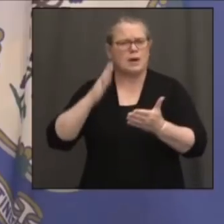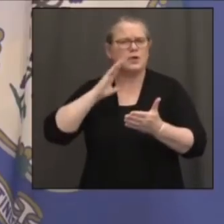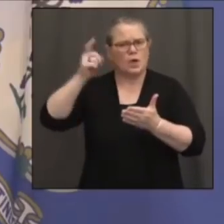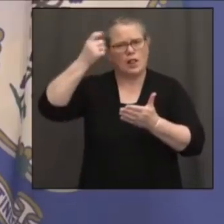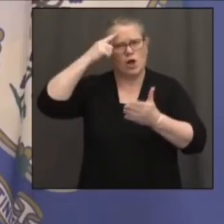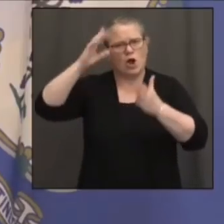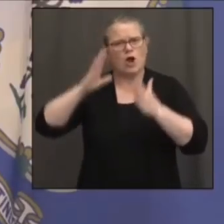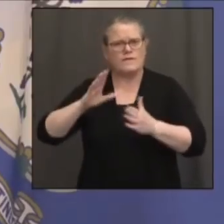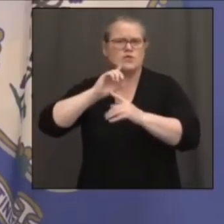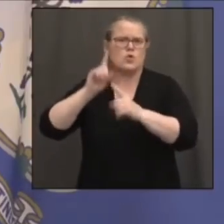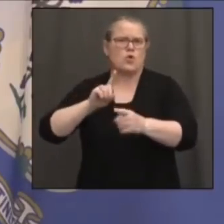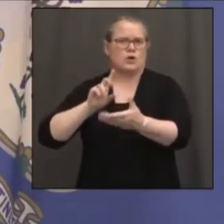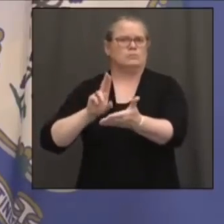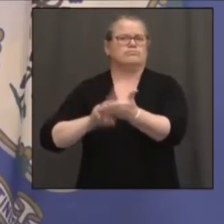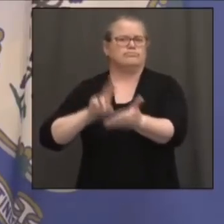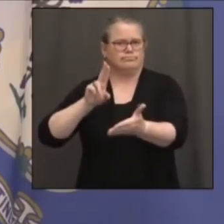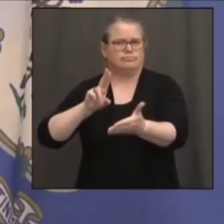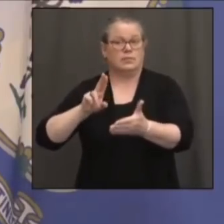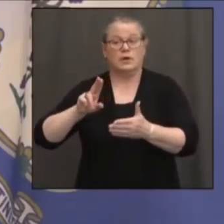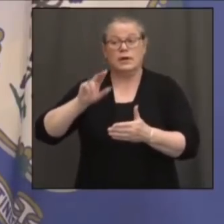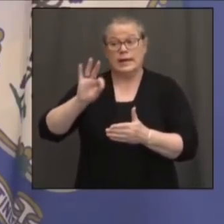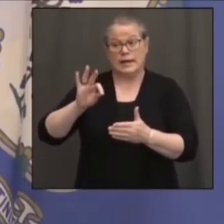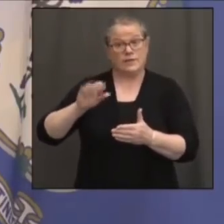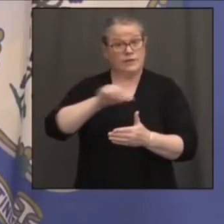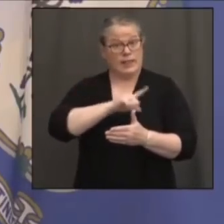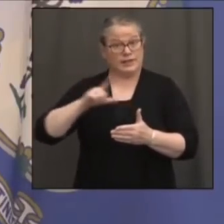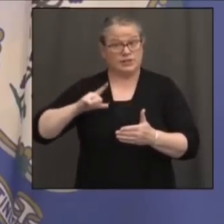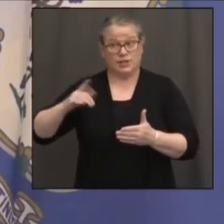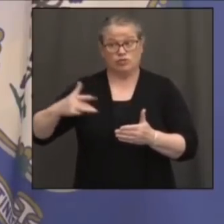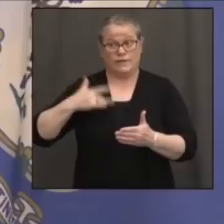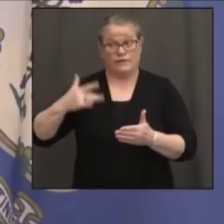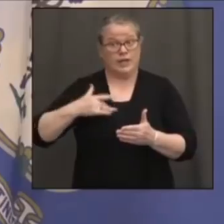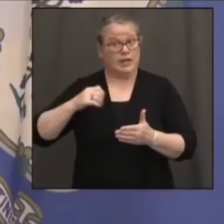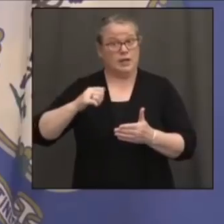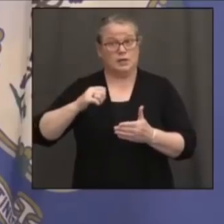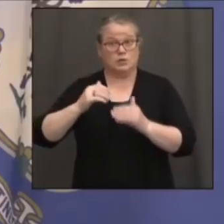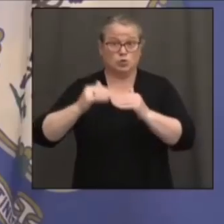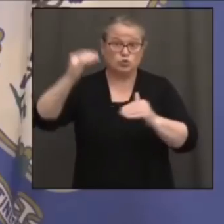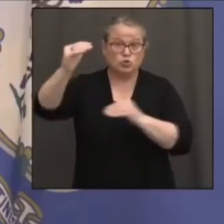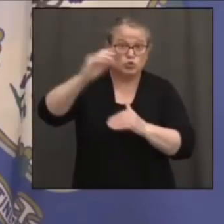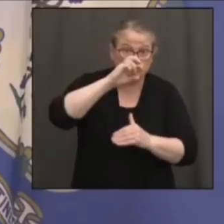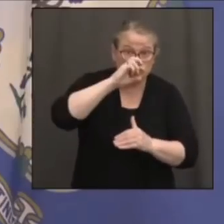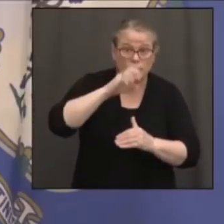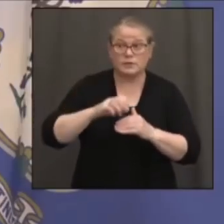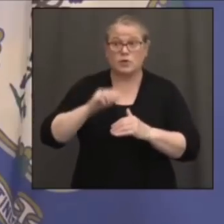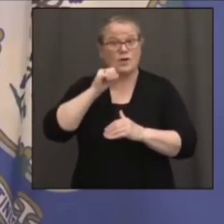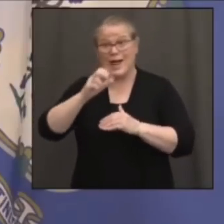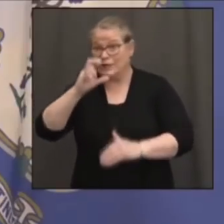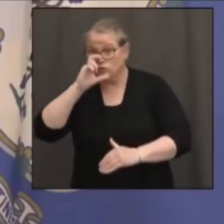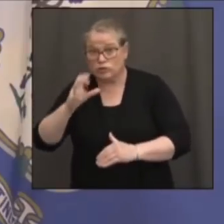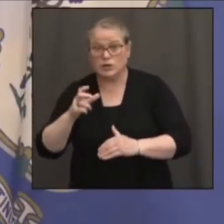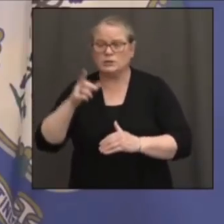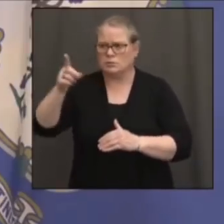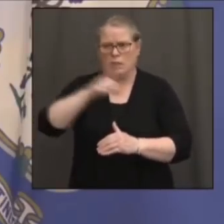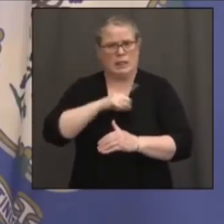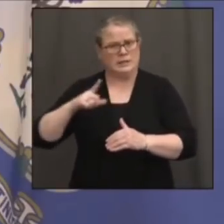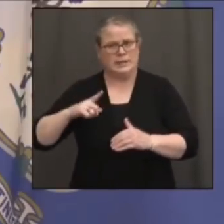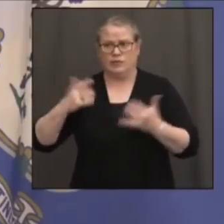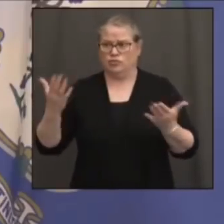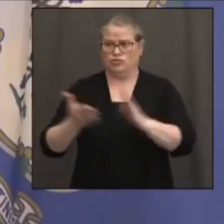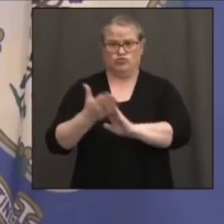we're being too strict or not strict enough. They can take a look at any individual executive order and make a change. They're in session.